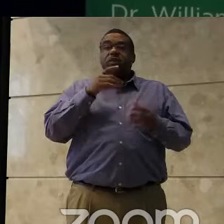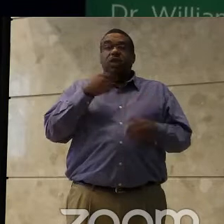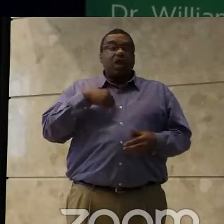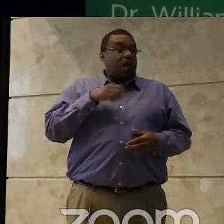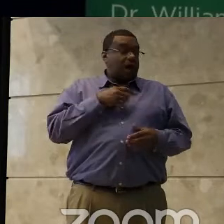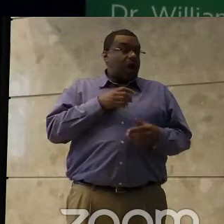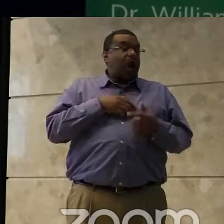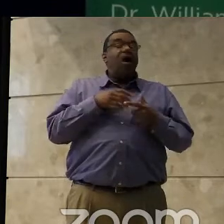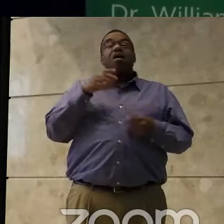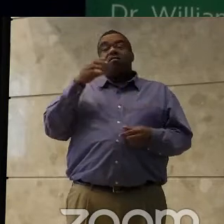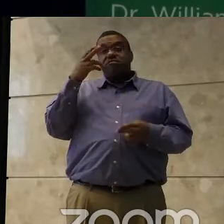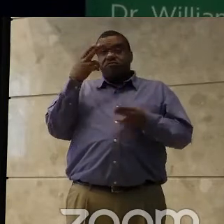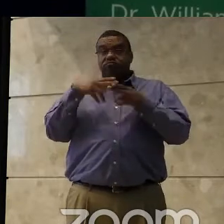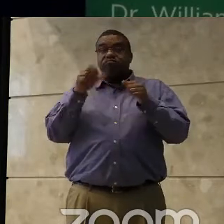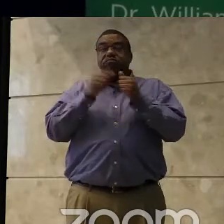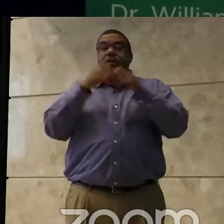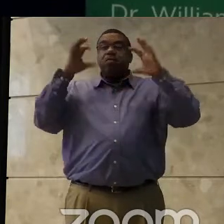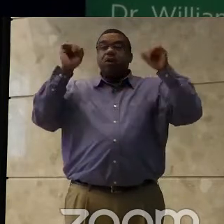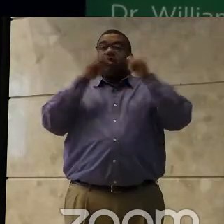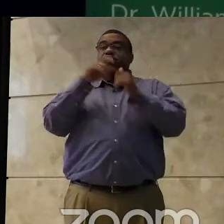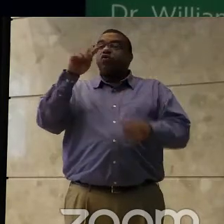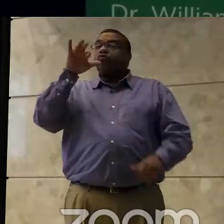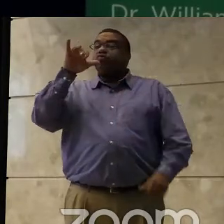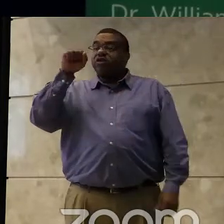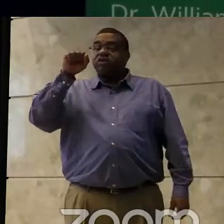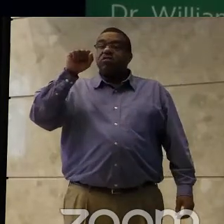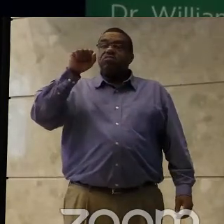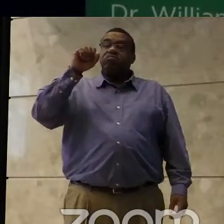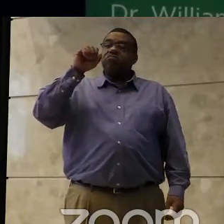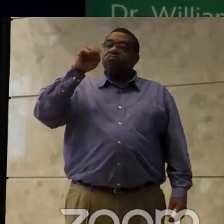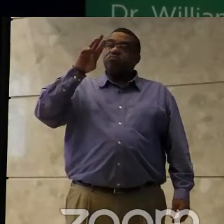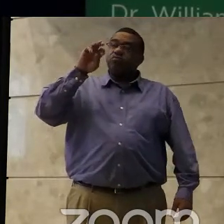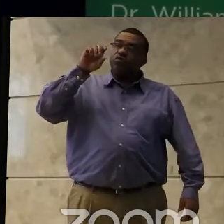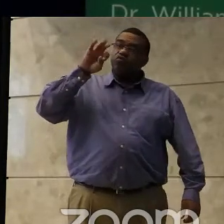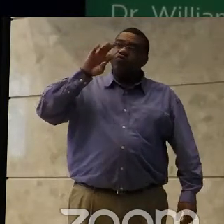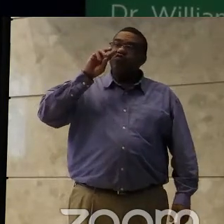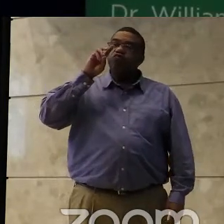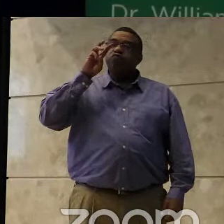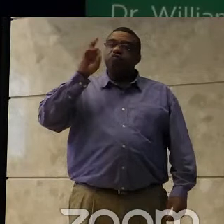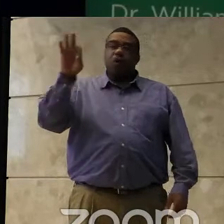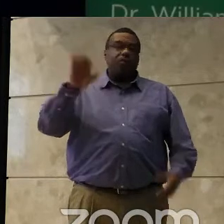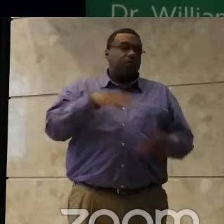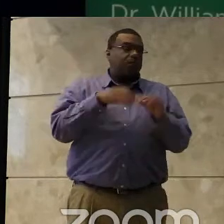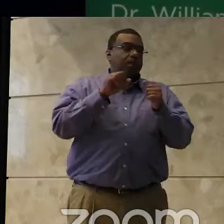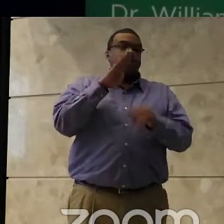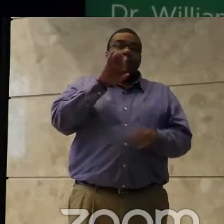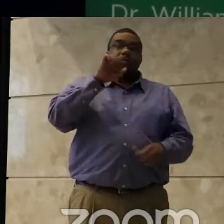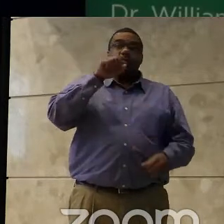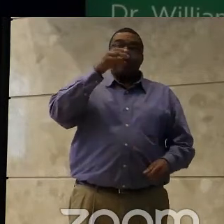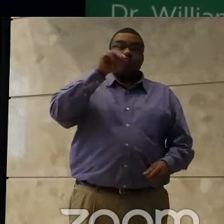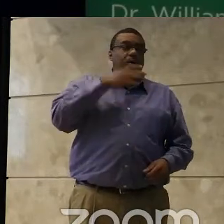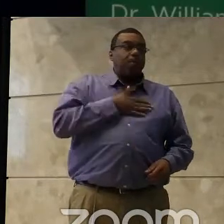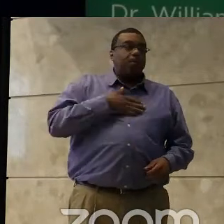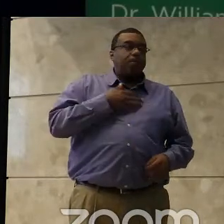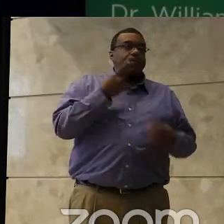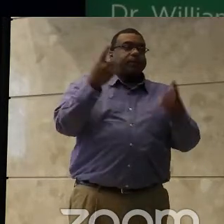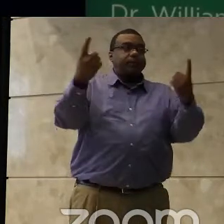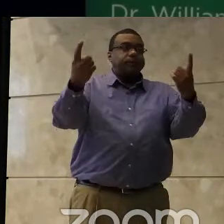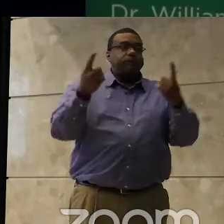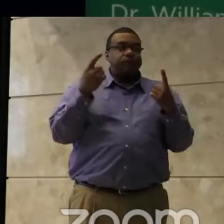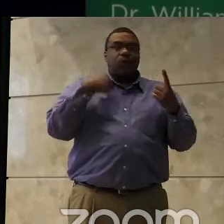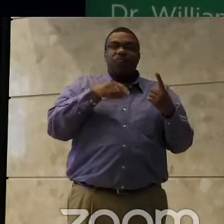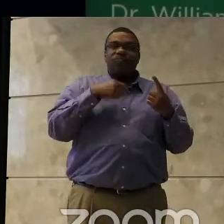president, Teresa Woodruff, and our EVP for Health Sciences, Norm Beauchamp, please come to the stage so we can thank